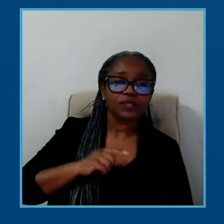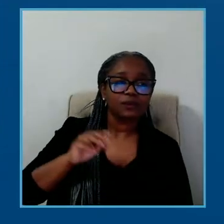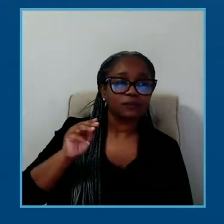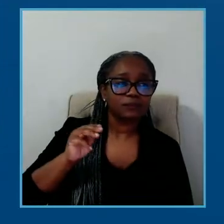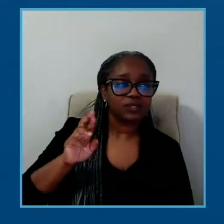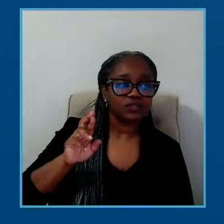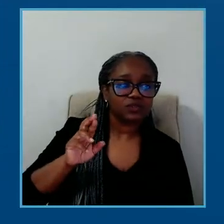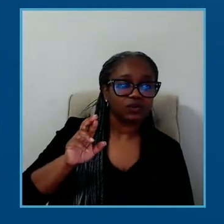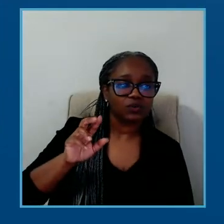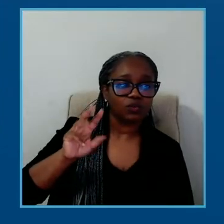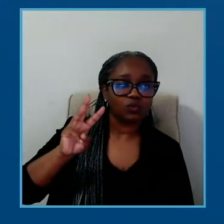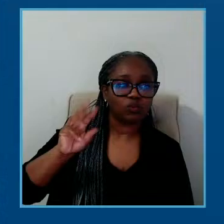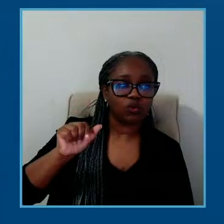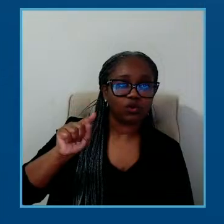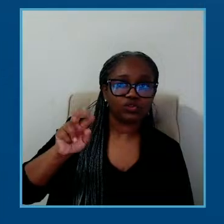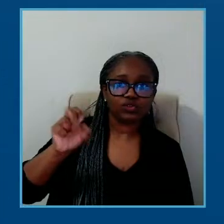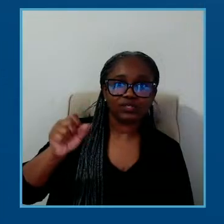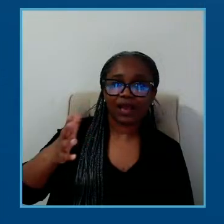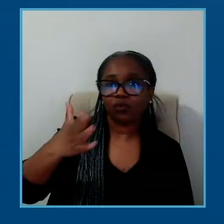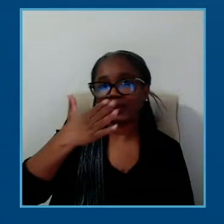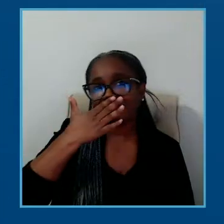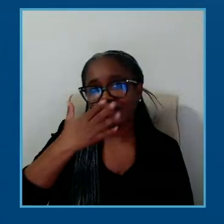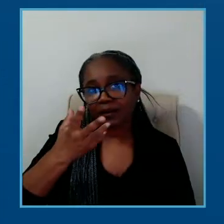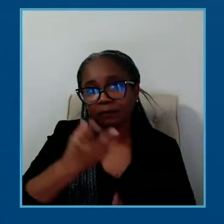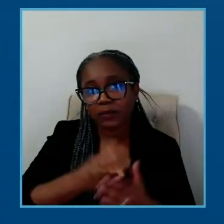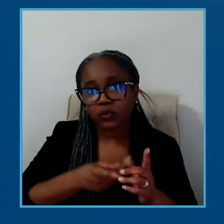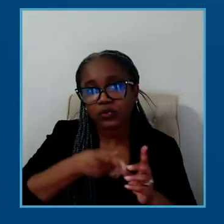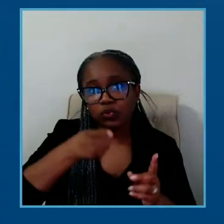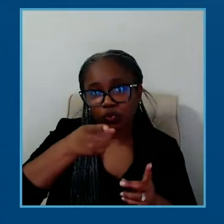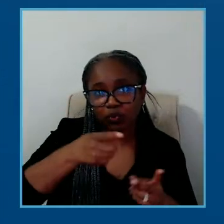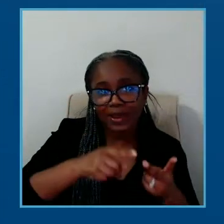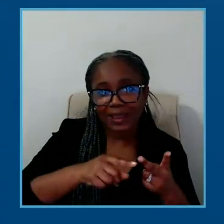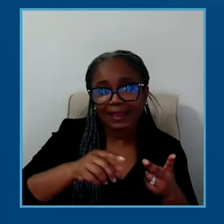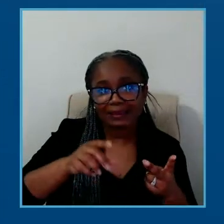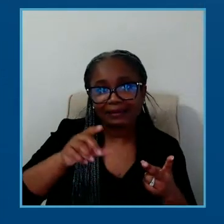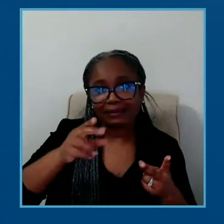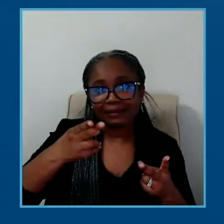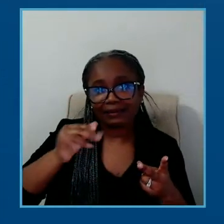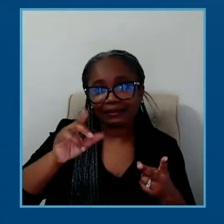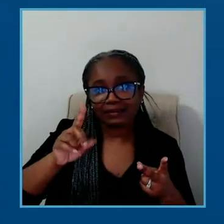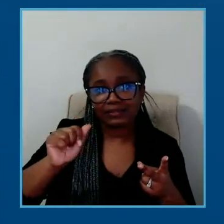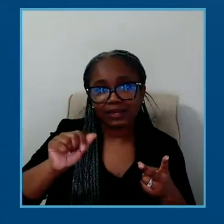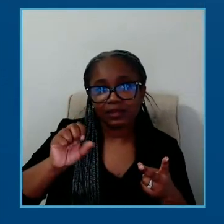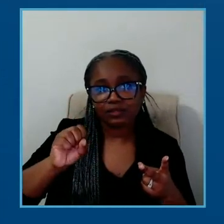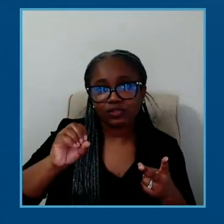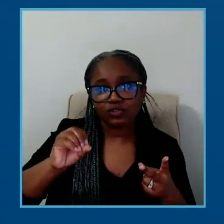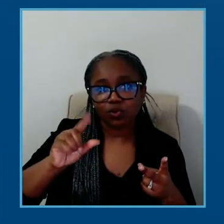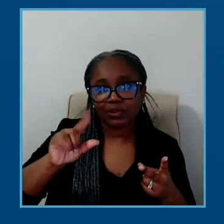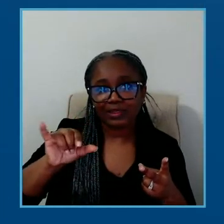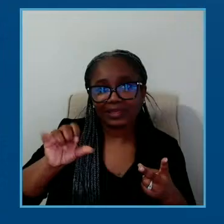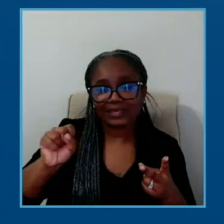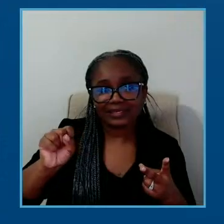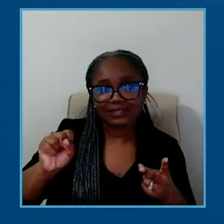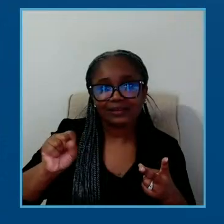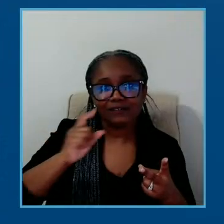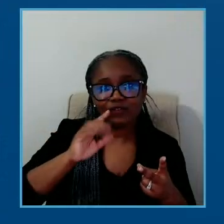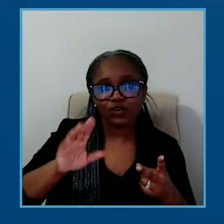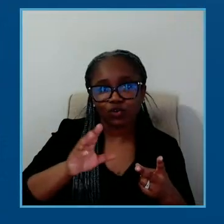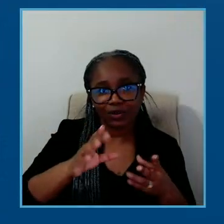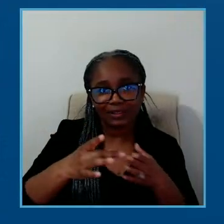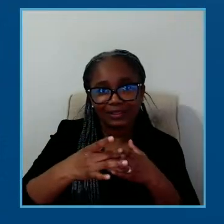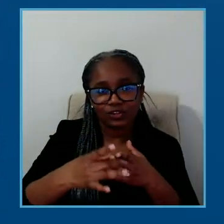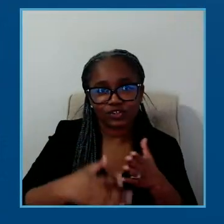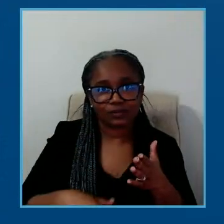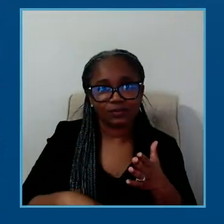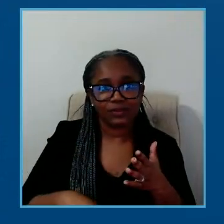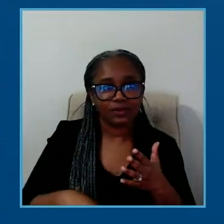And Hilda Solis for your leadership and the briefings that you had in advance of this, the